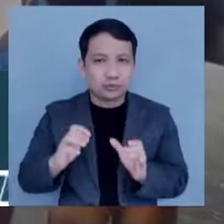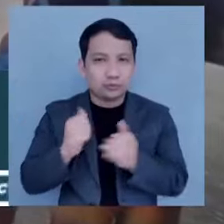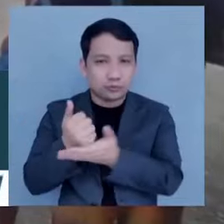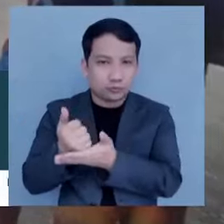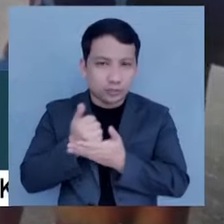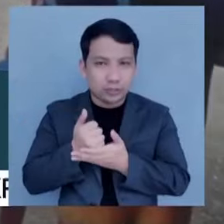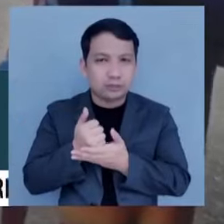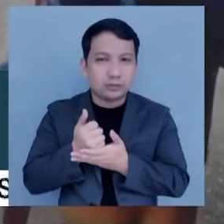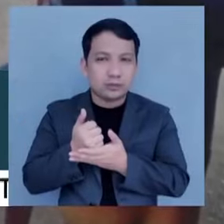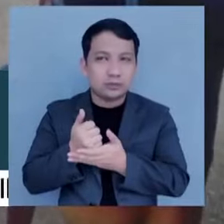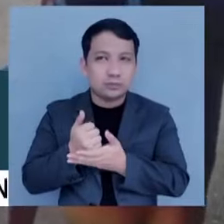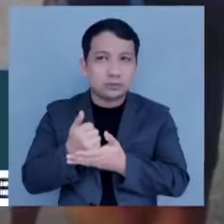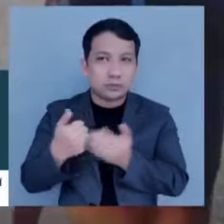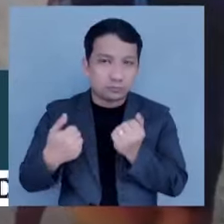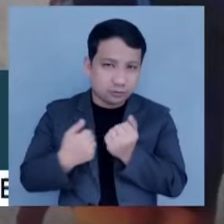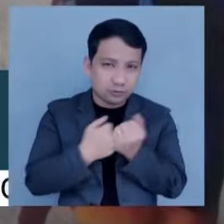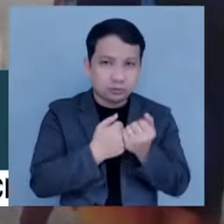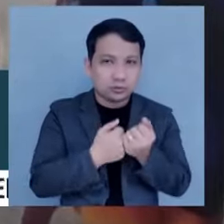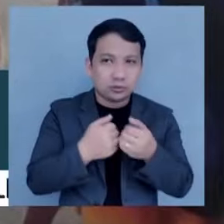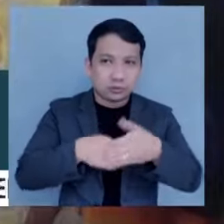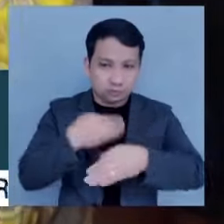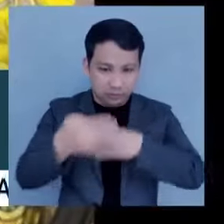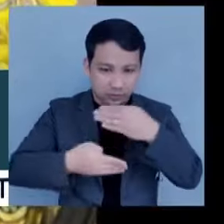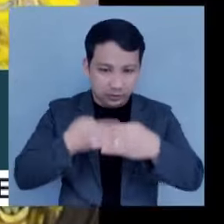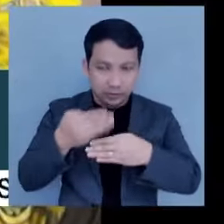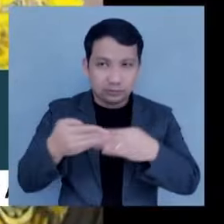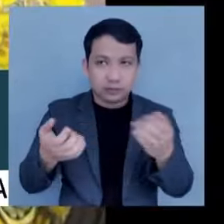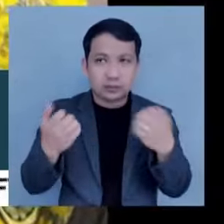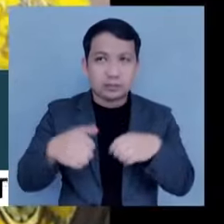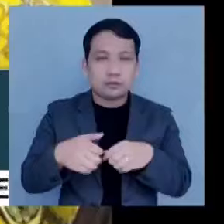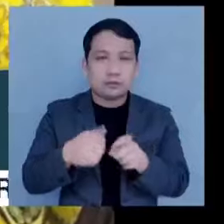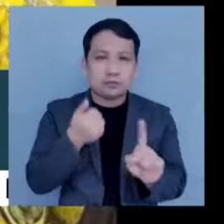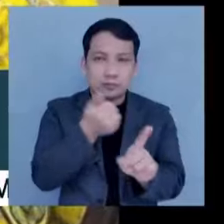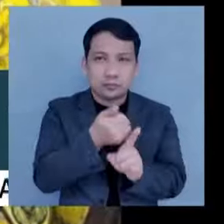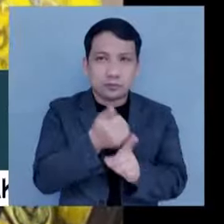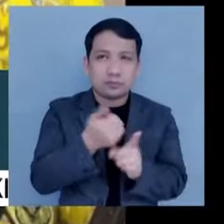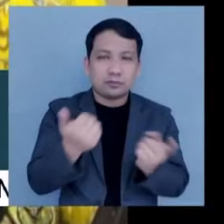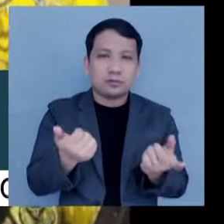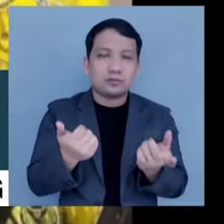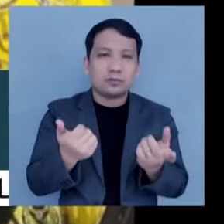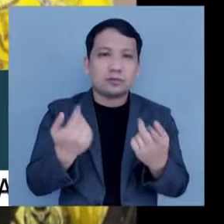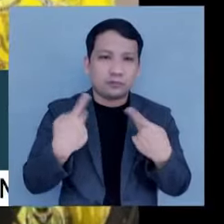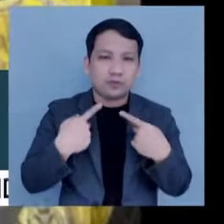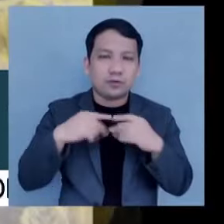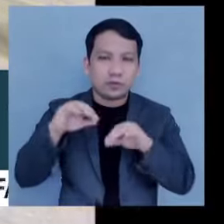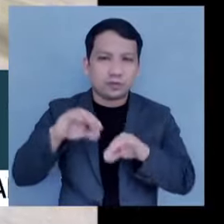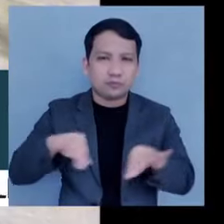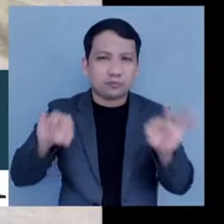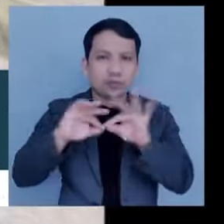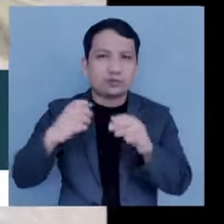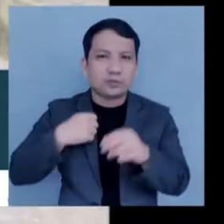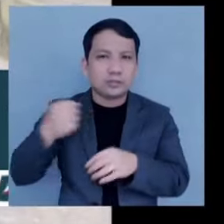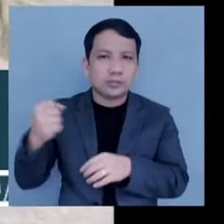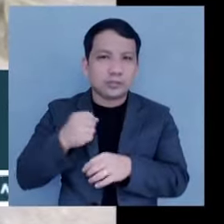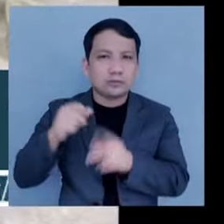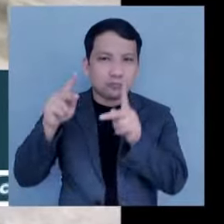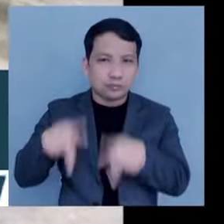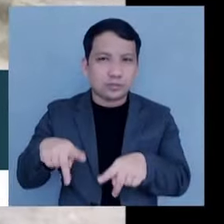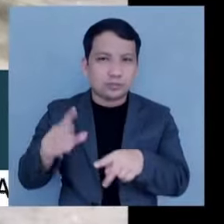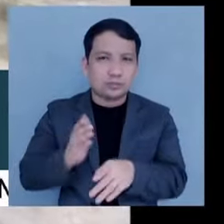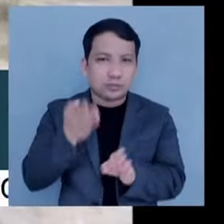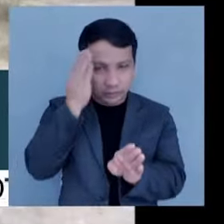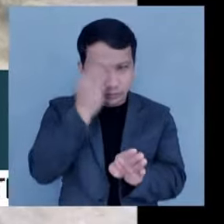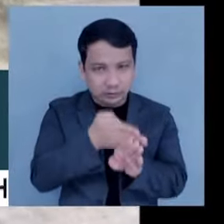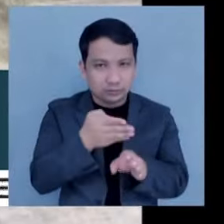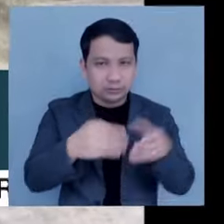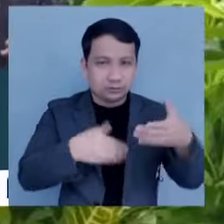repacking efforts. See, the repacking system is automated, but there's still a human factor to it. We're in. The people will have to direct where to stack